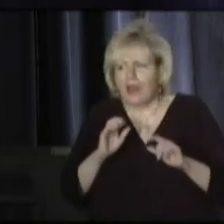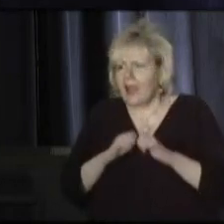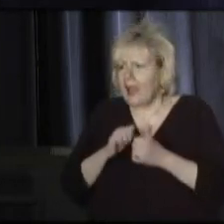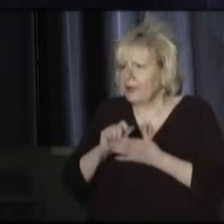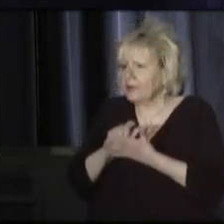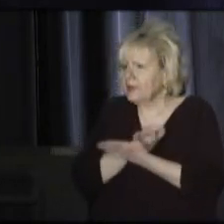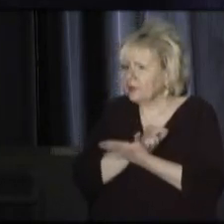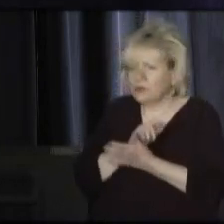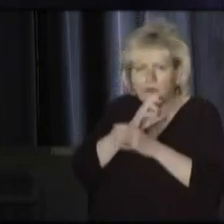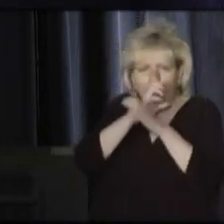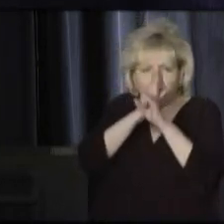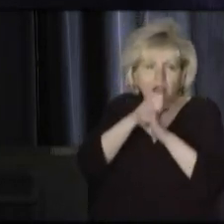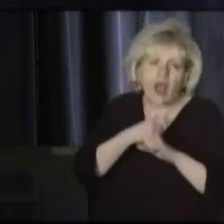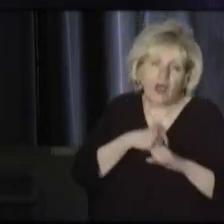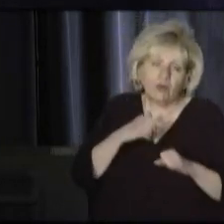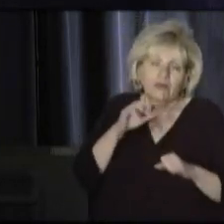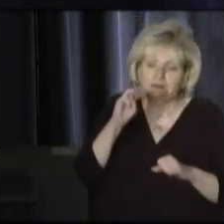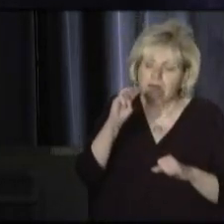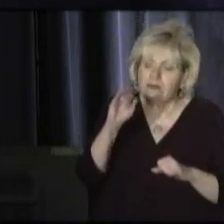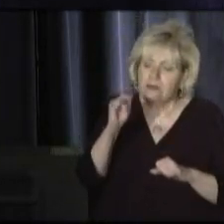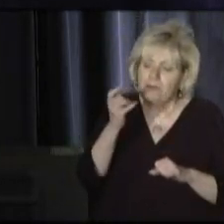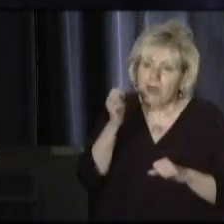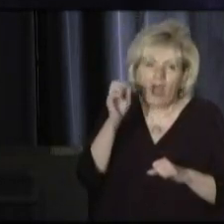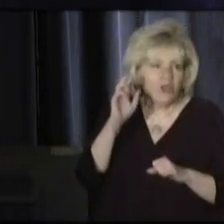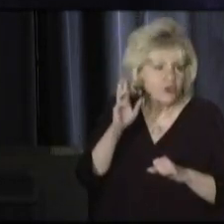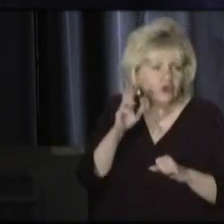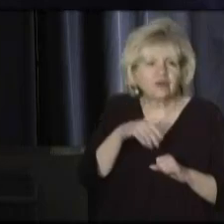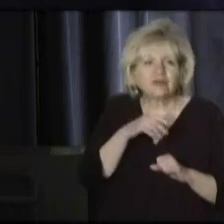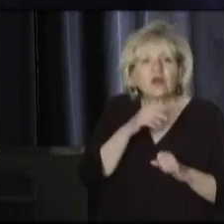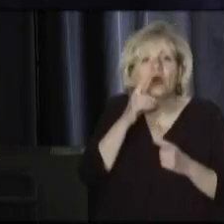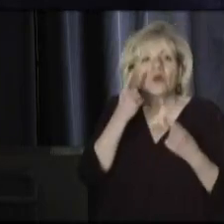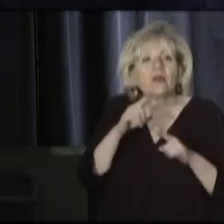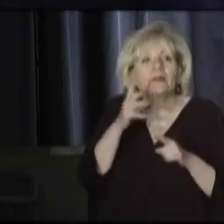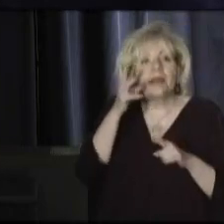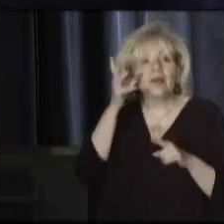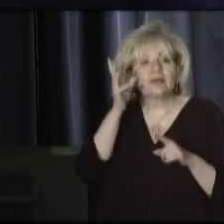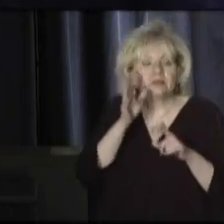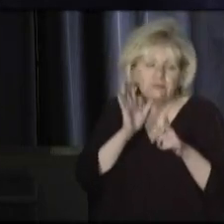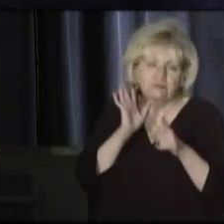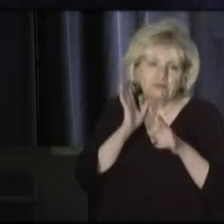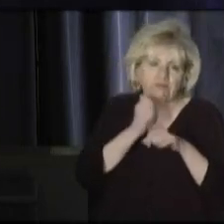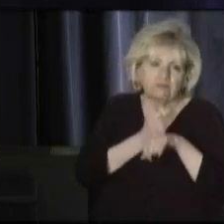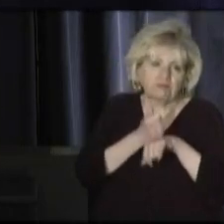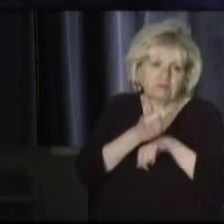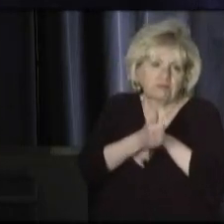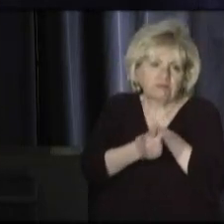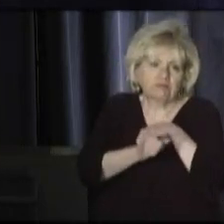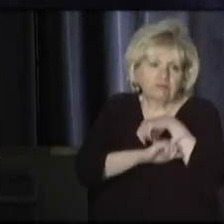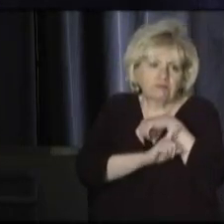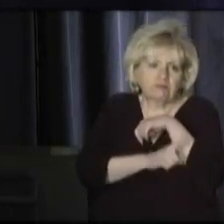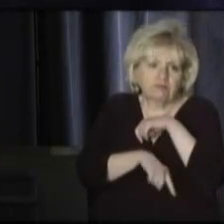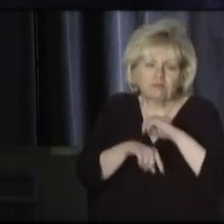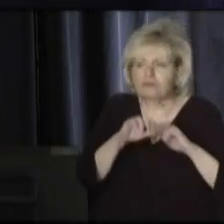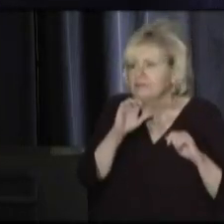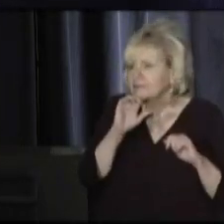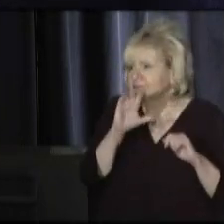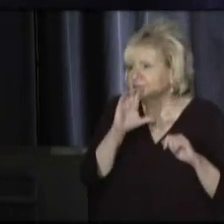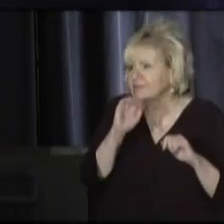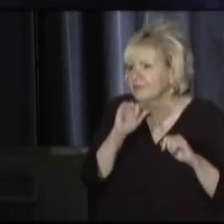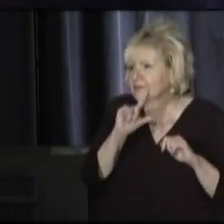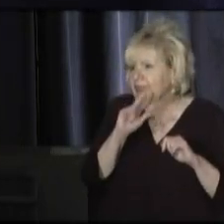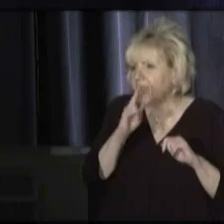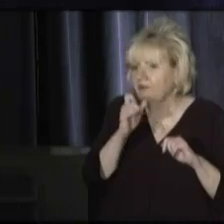or stranger to name my suffering in order to know its volume and shape and realness. I could never, would never capitalize on it.